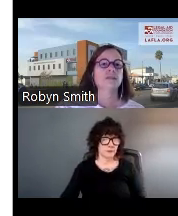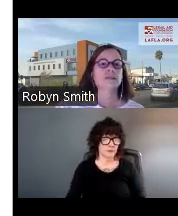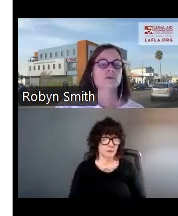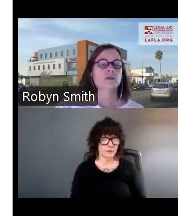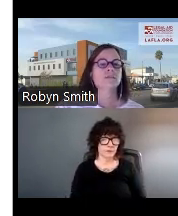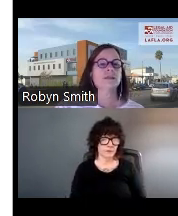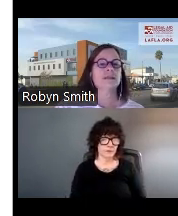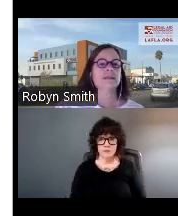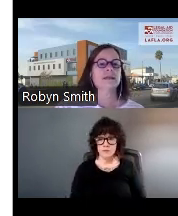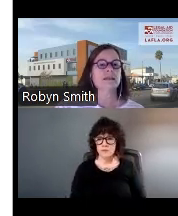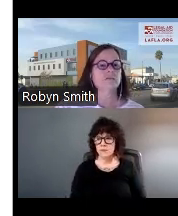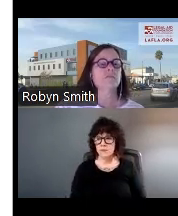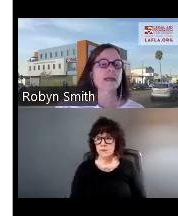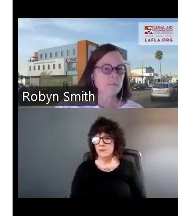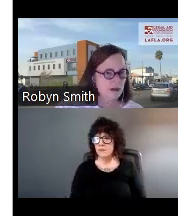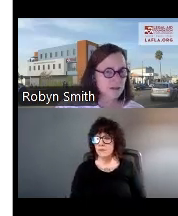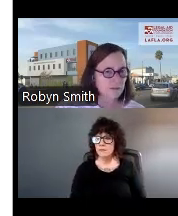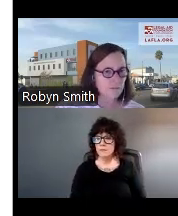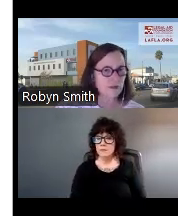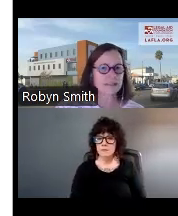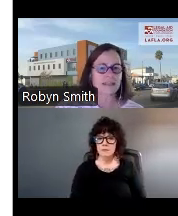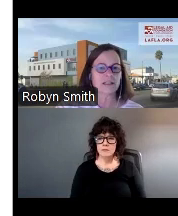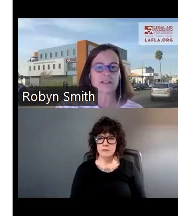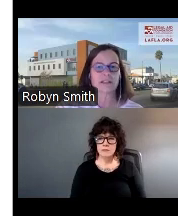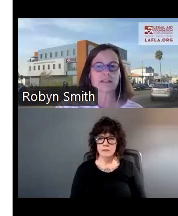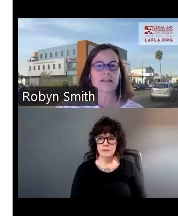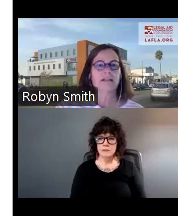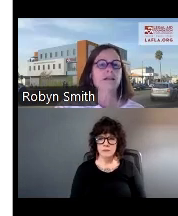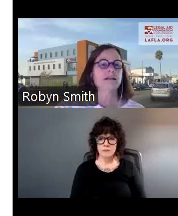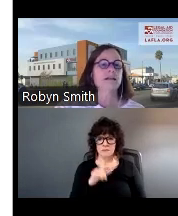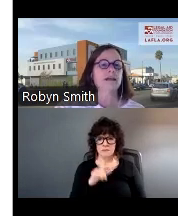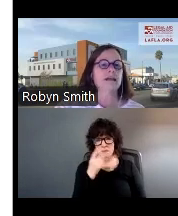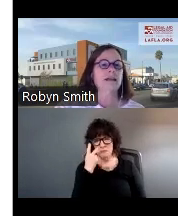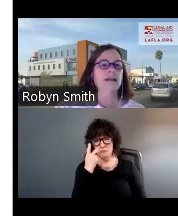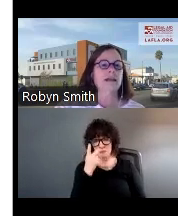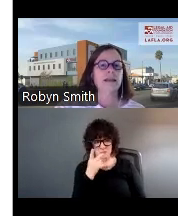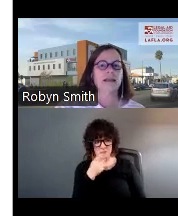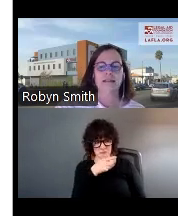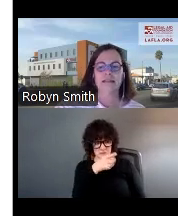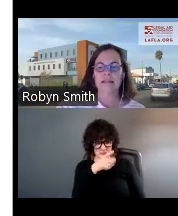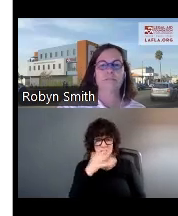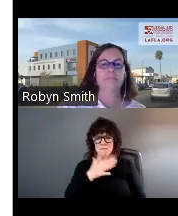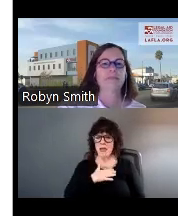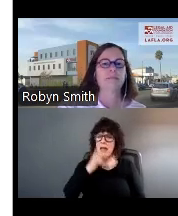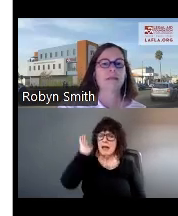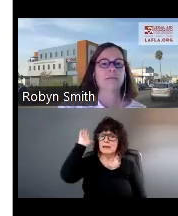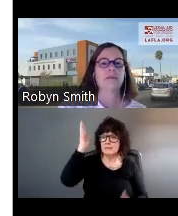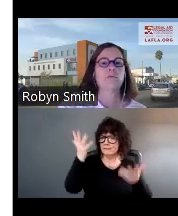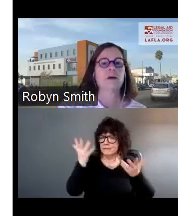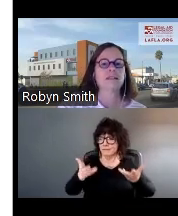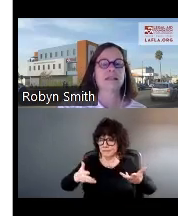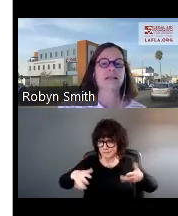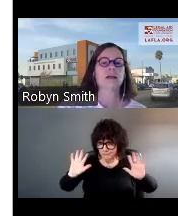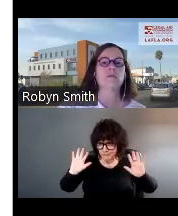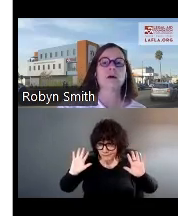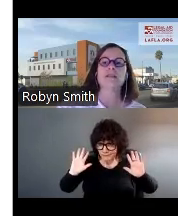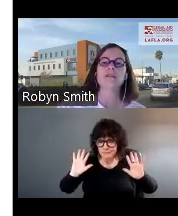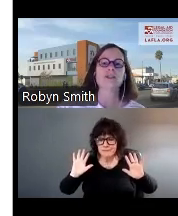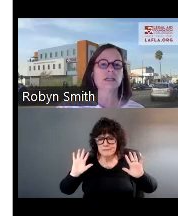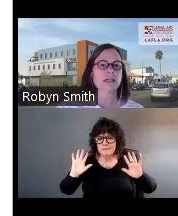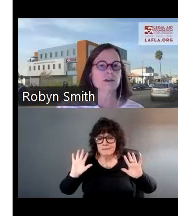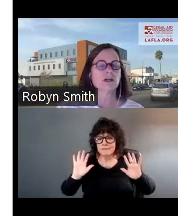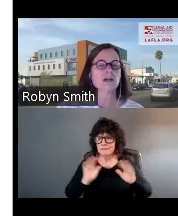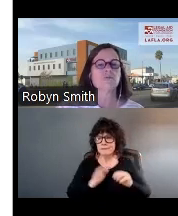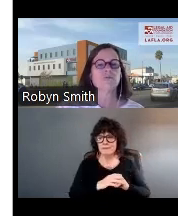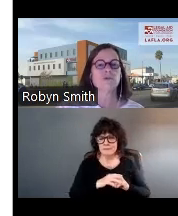So this is going to be the end of my part of the presentation. And I'm on the wrong slide here. I wanted